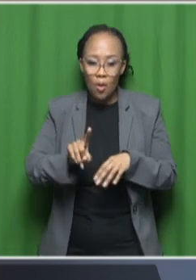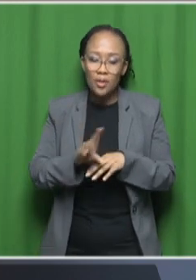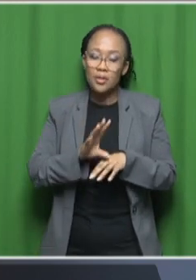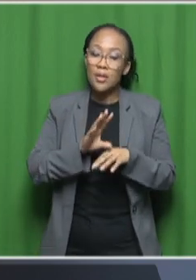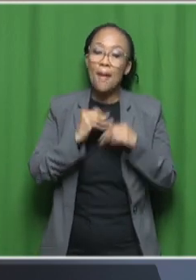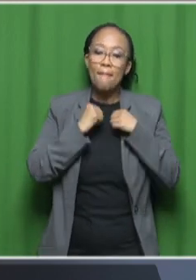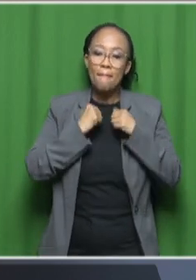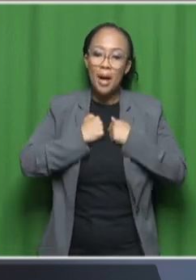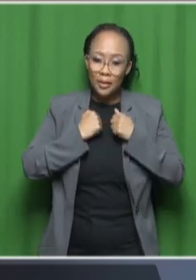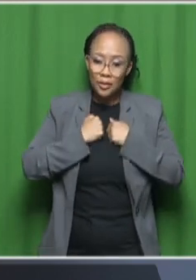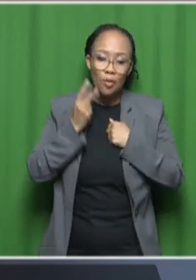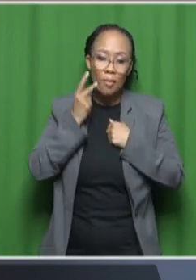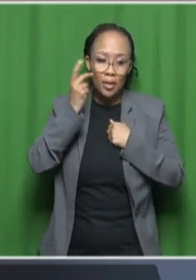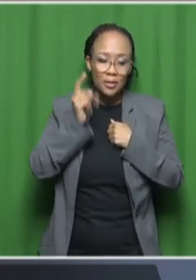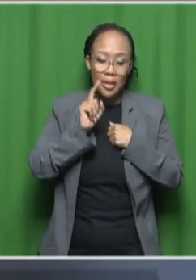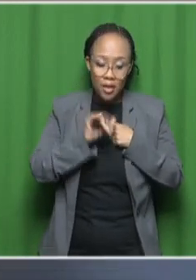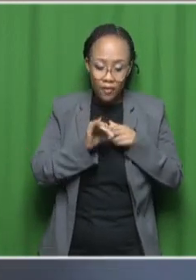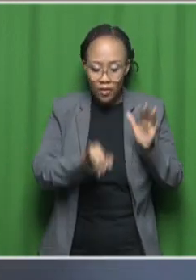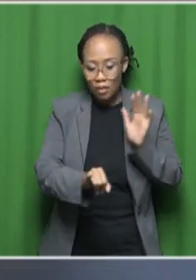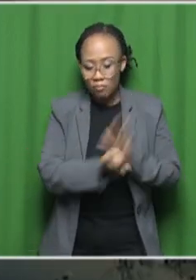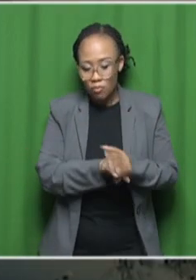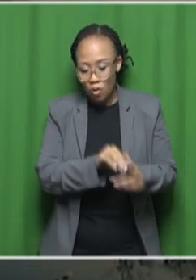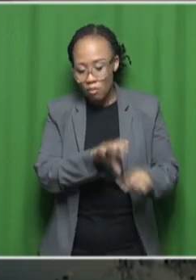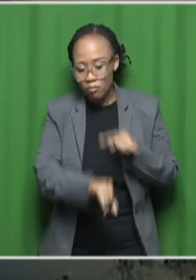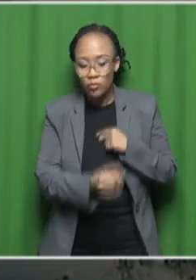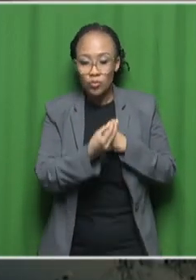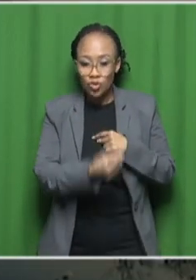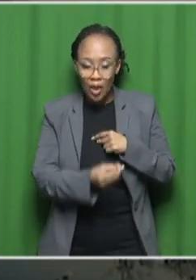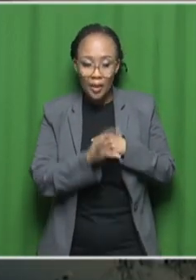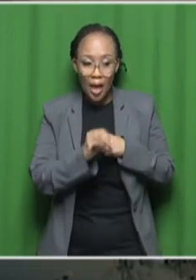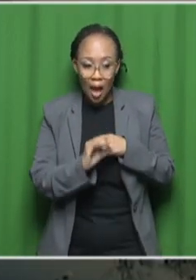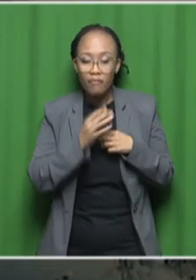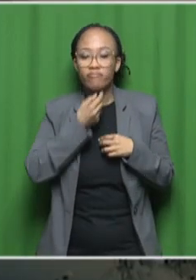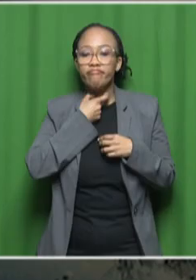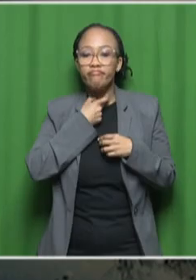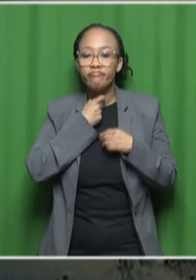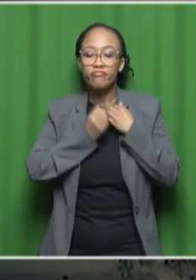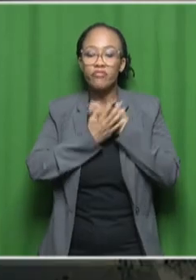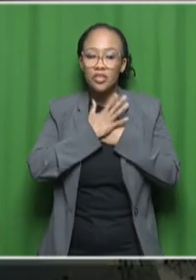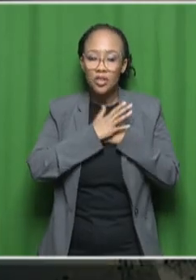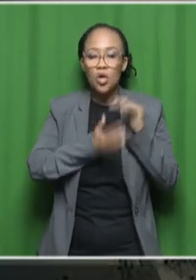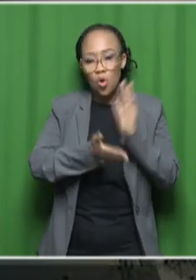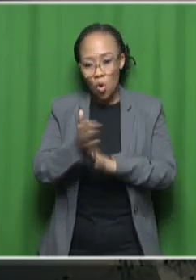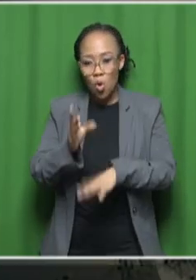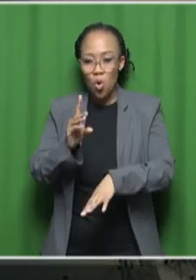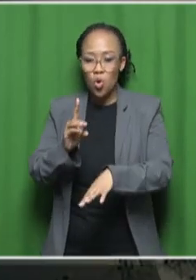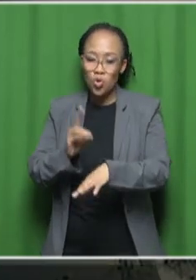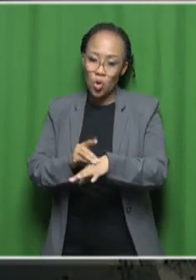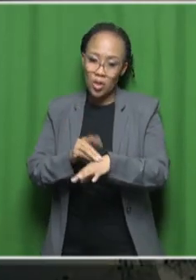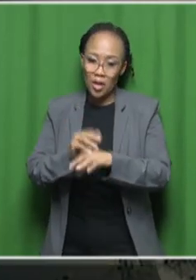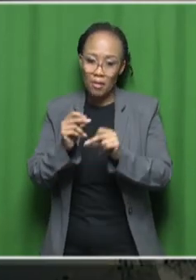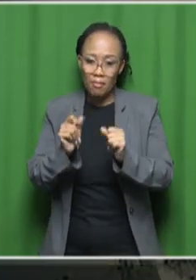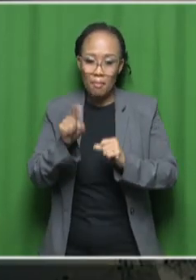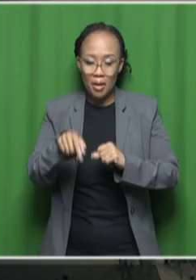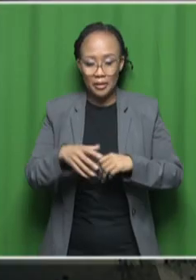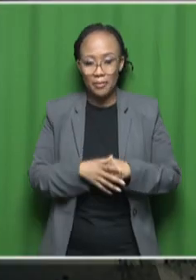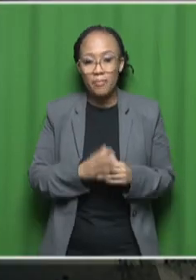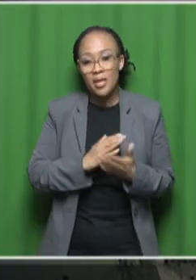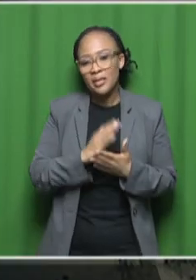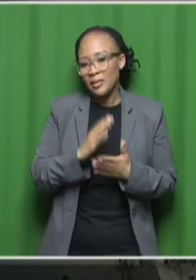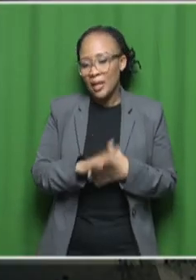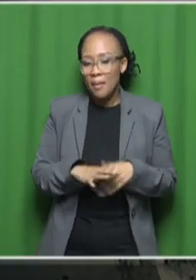and treat it if necessary. Is it possible for it to go undiagnosed, though, Ernst?